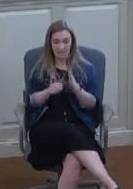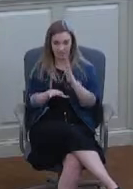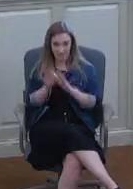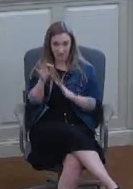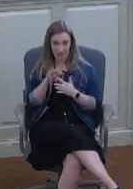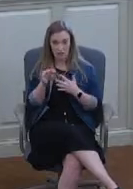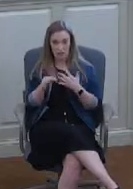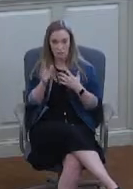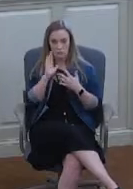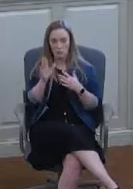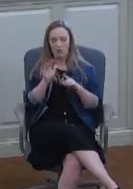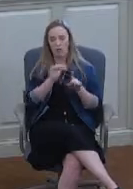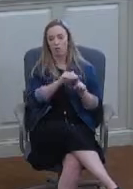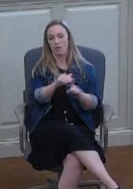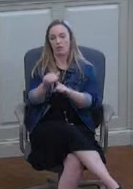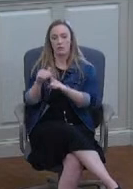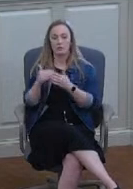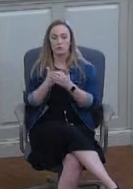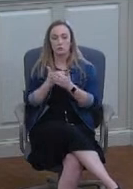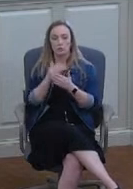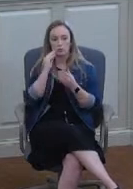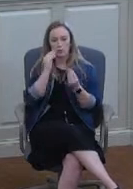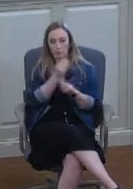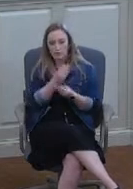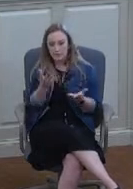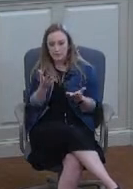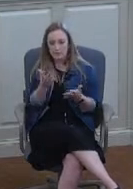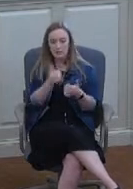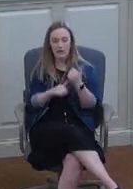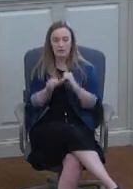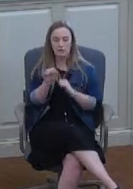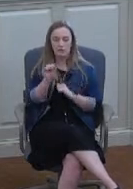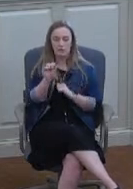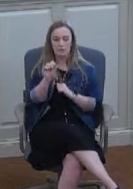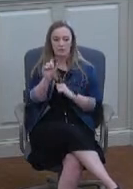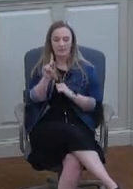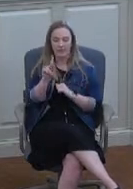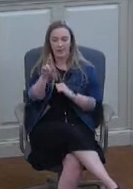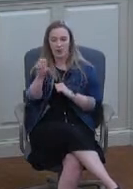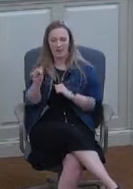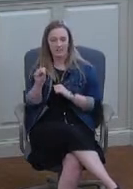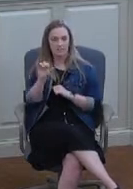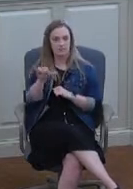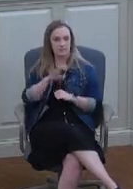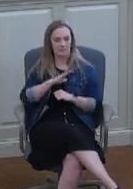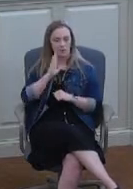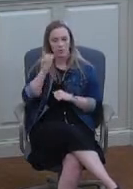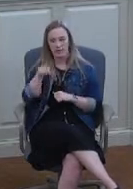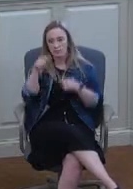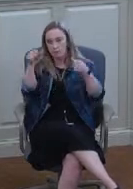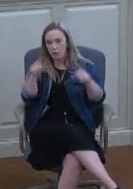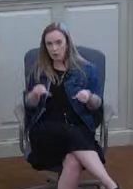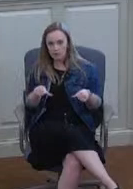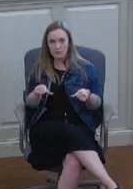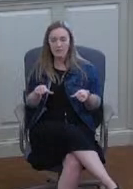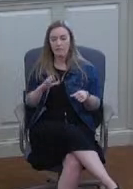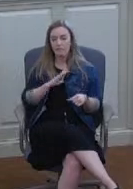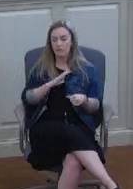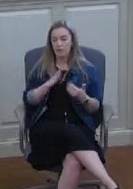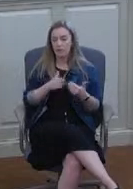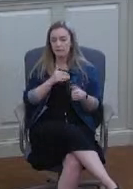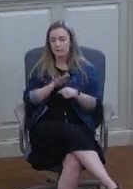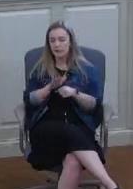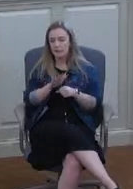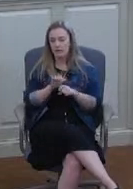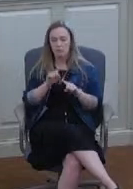new notices under the statute. Those have to be posted, which is fine. That's easy enough to do, but that's just kind of